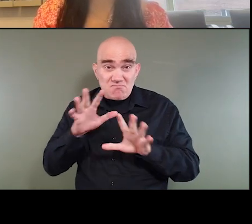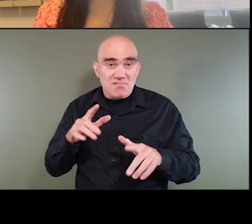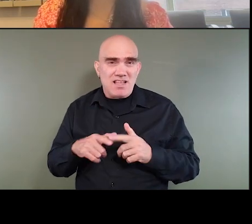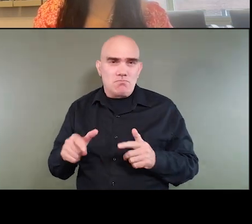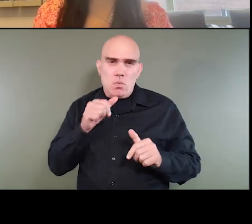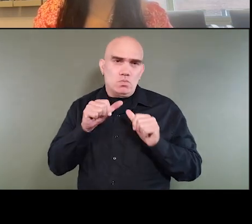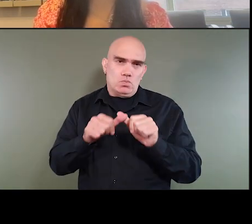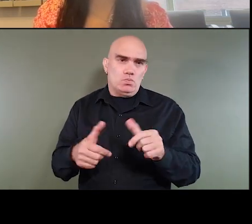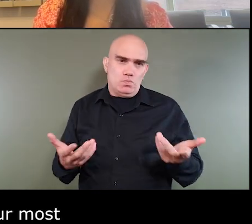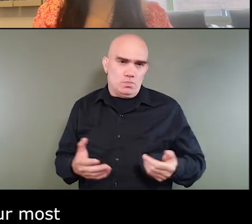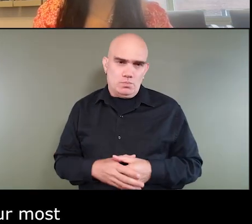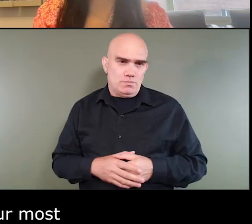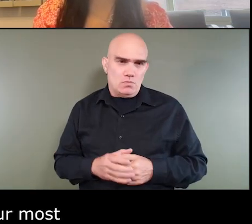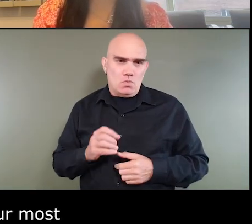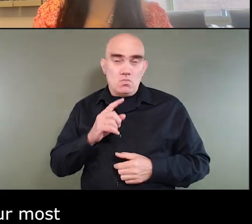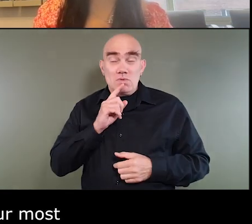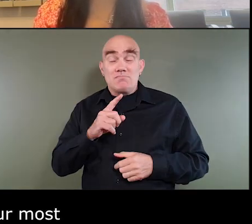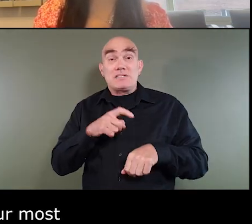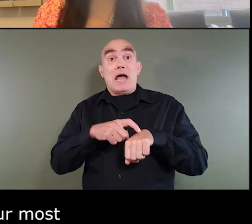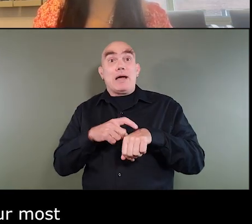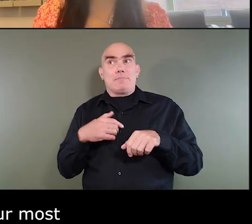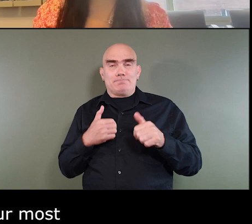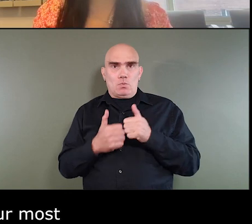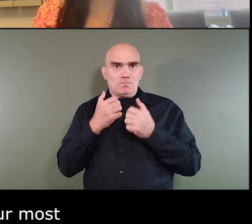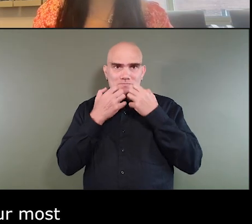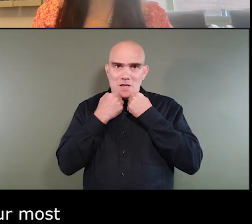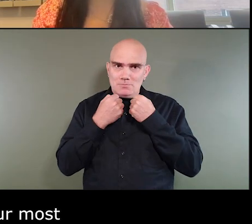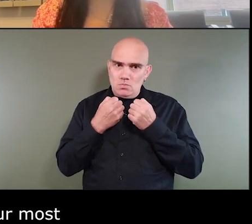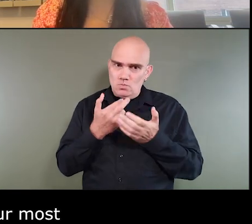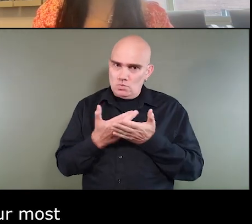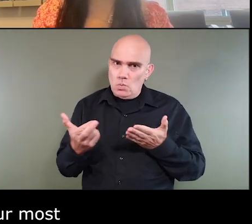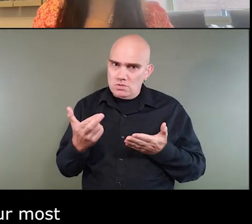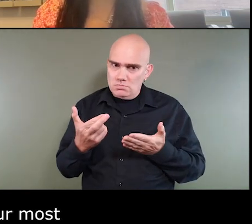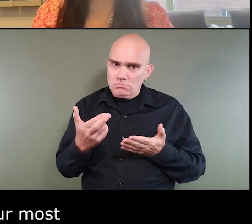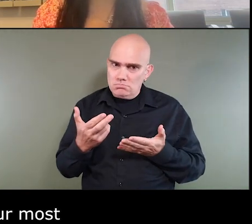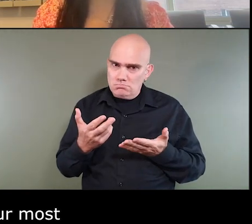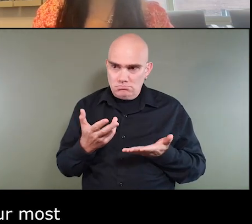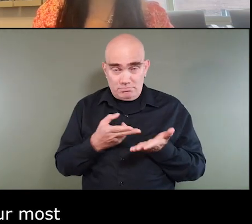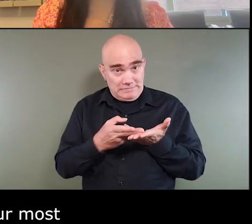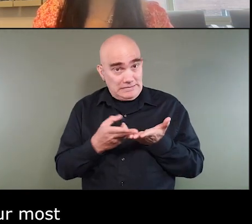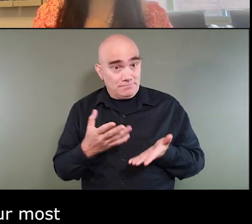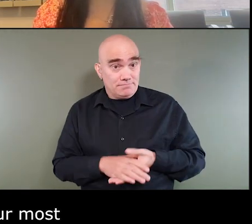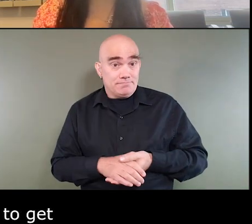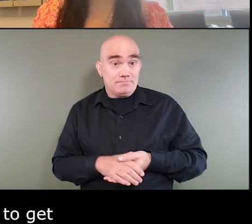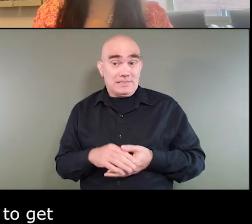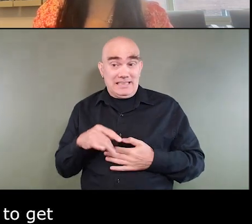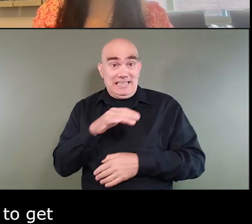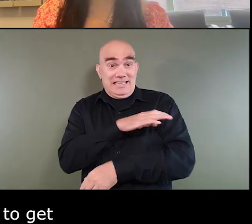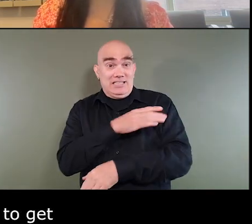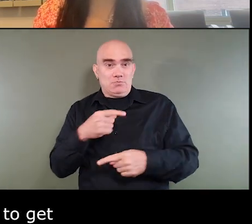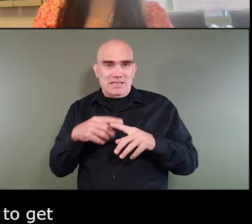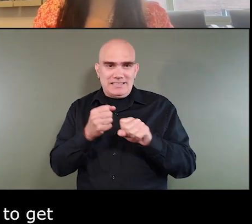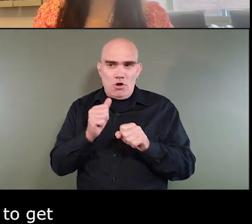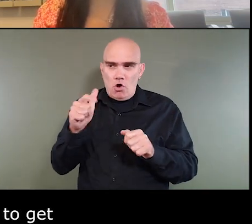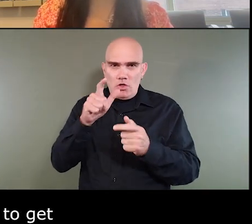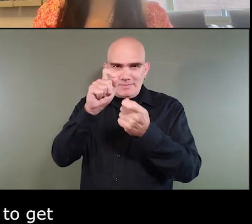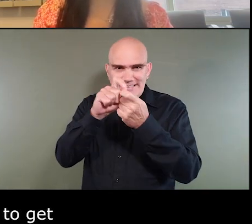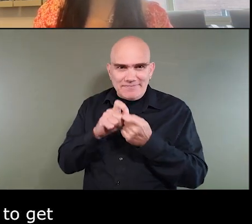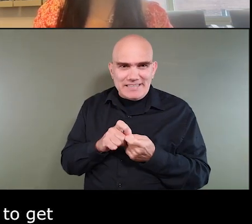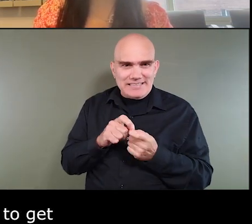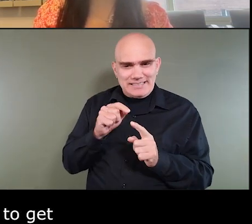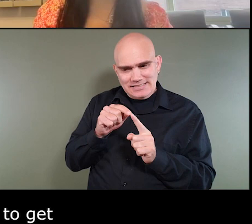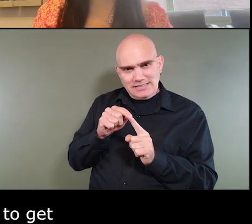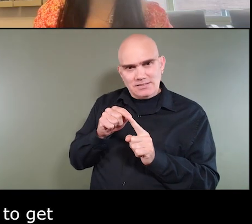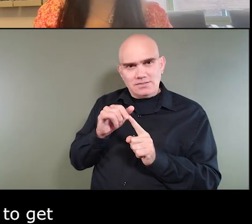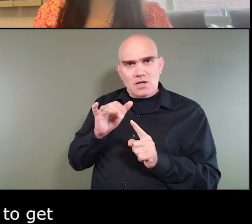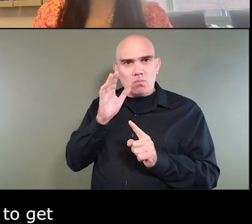they're not likely to continue. So time is really our most valuable resource, truthfully, in the clinic, to try